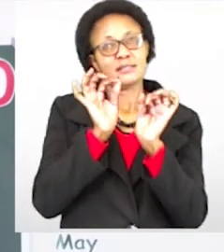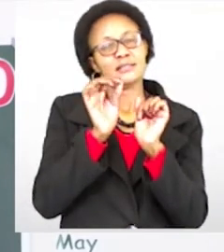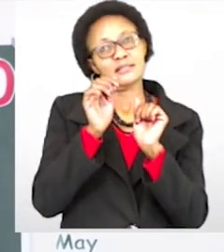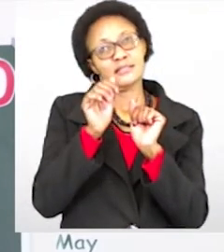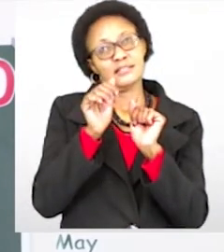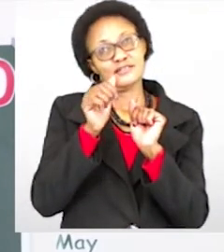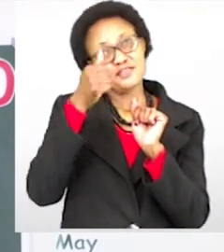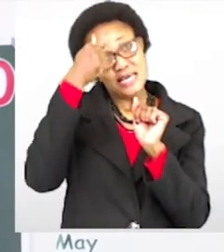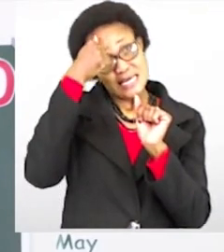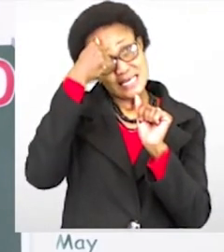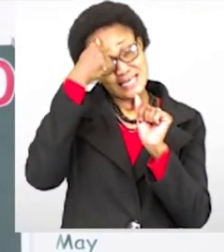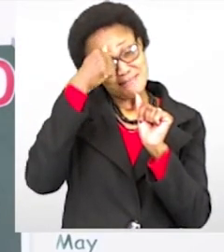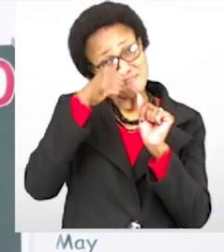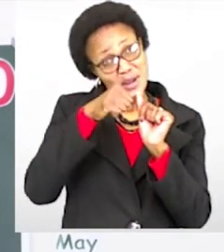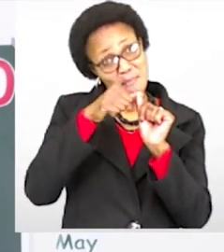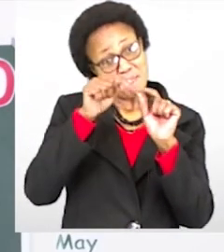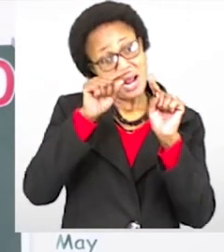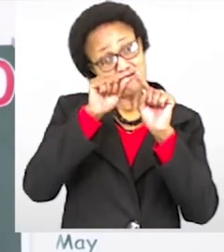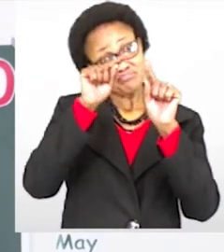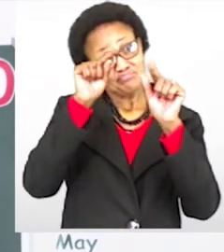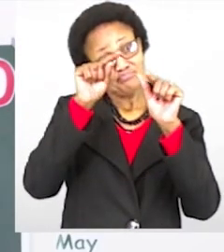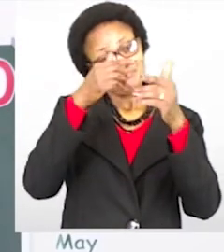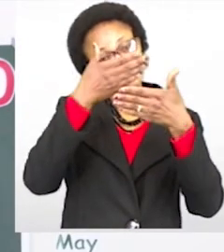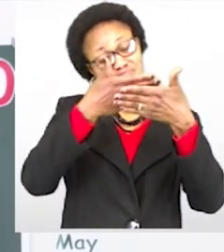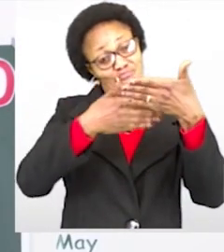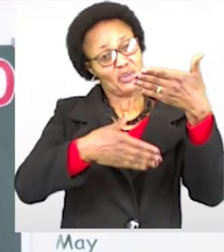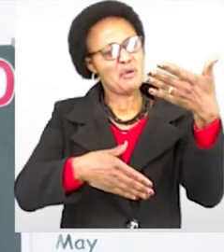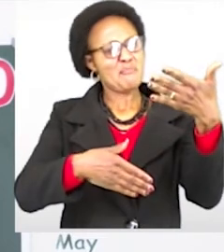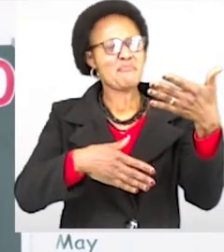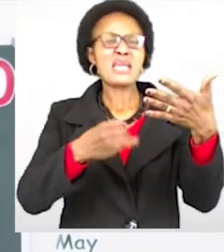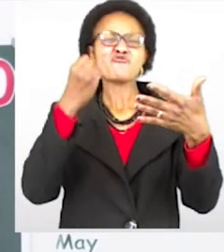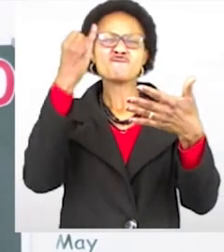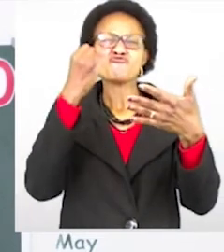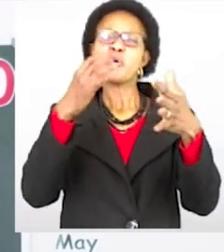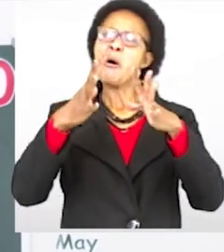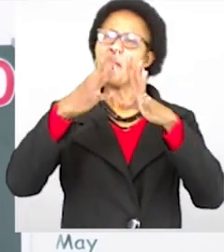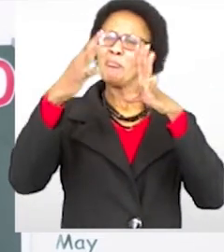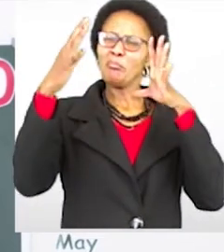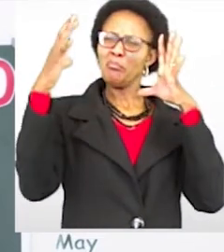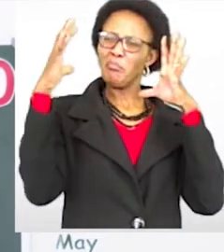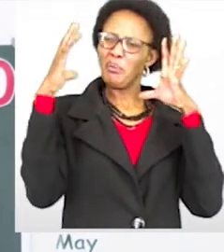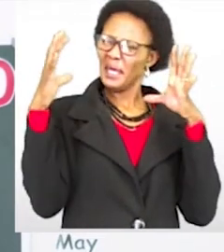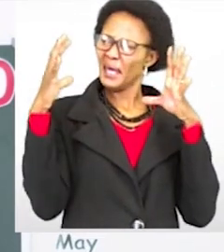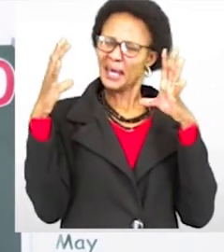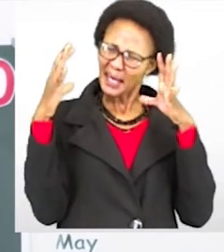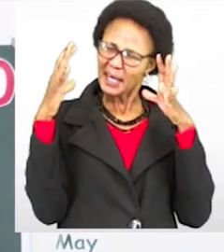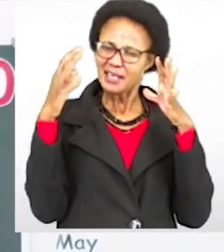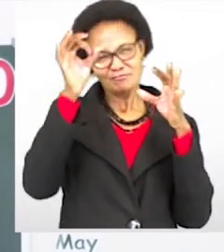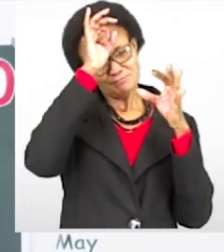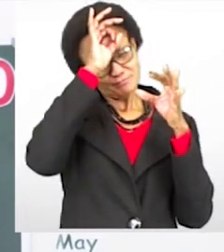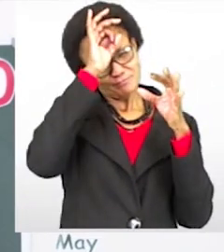whole page is blank so that you can draw your police car. Don't give me a little police